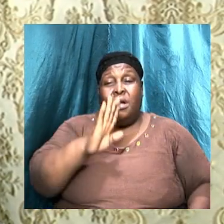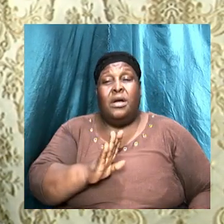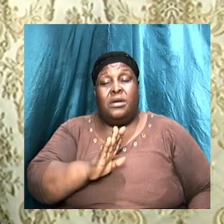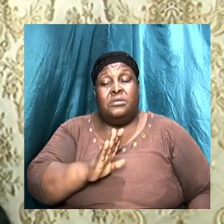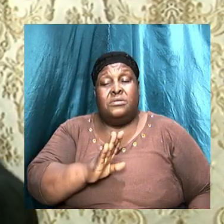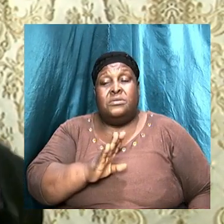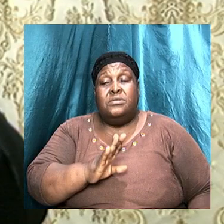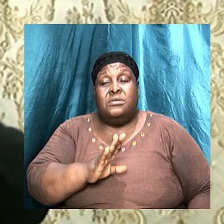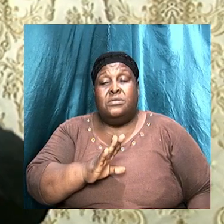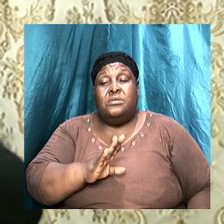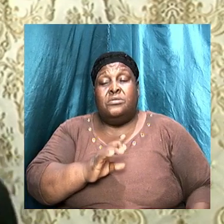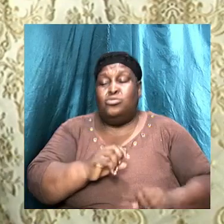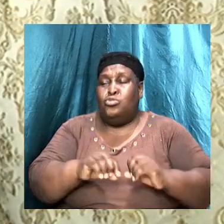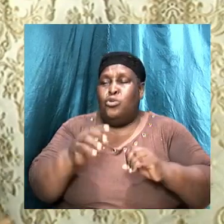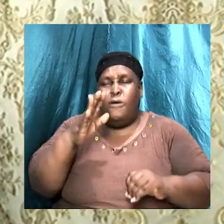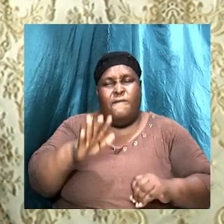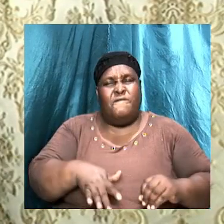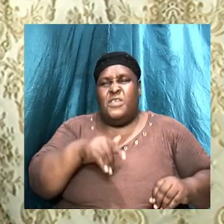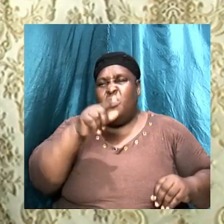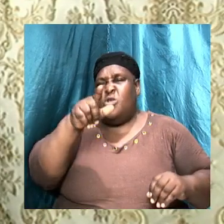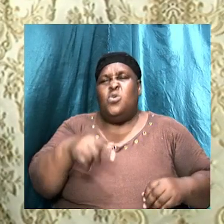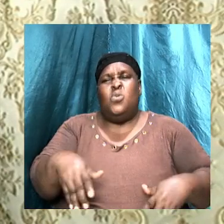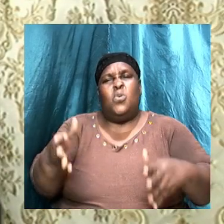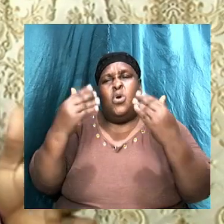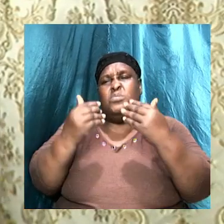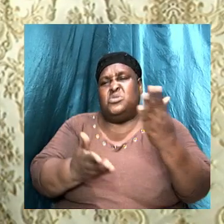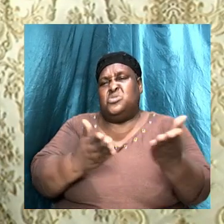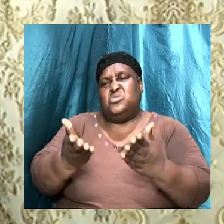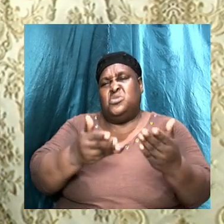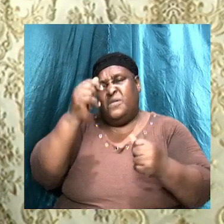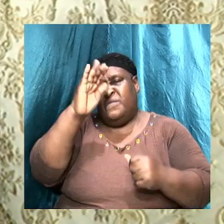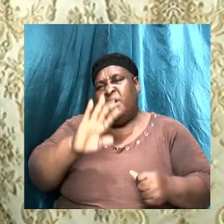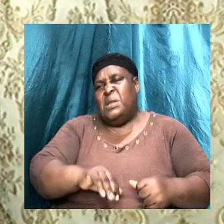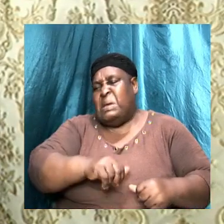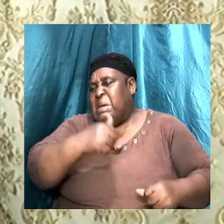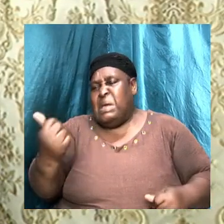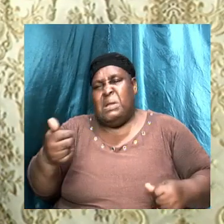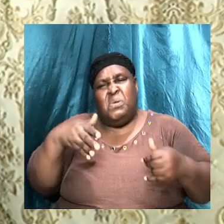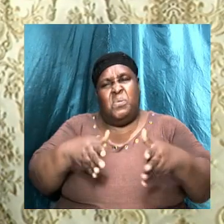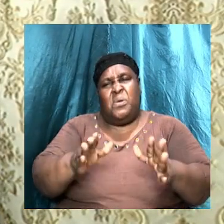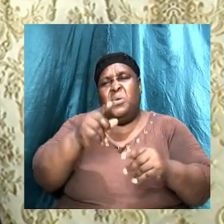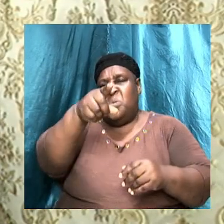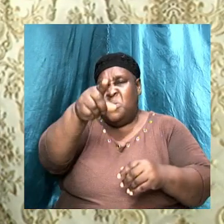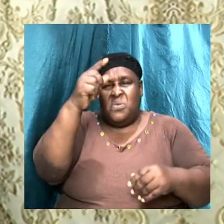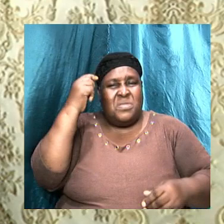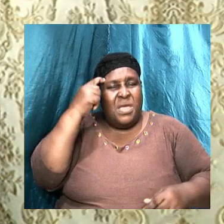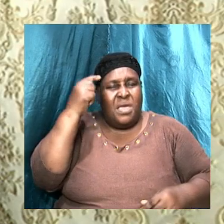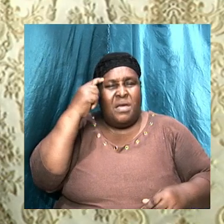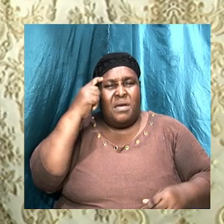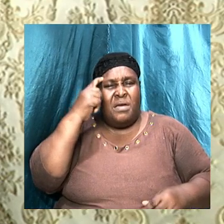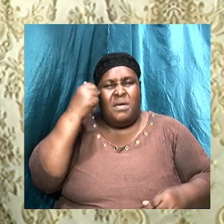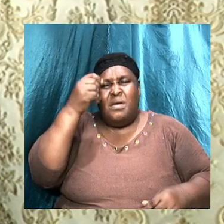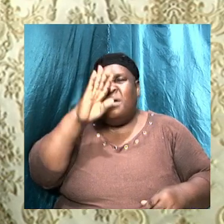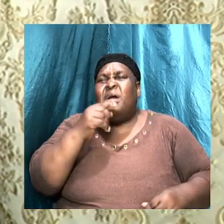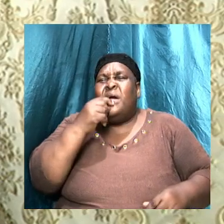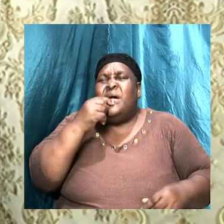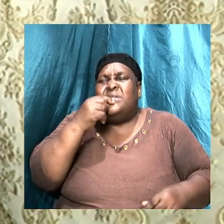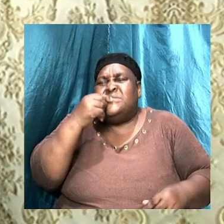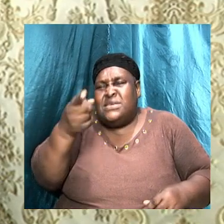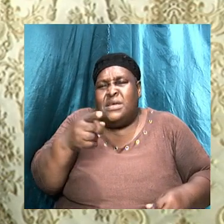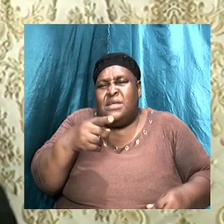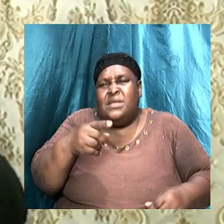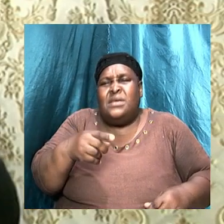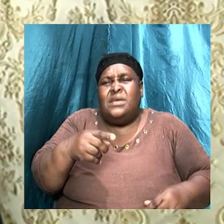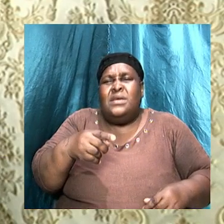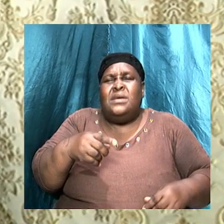Amen. Don't feel like you can come and serve God anywhere you think. God said, this is my requirement. And if you are